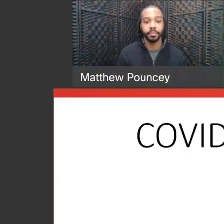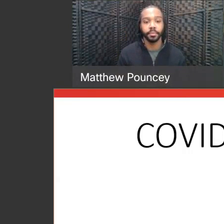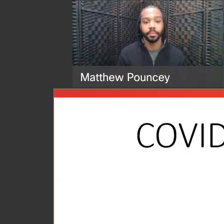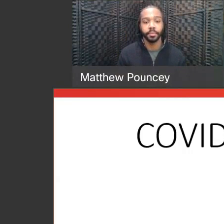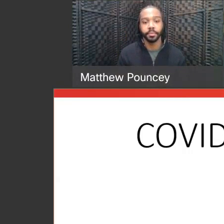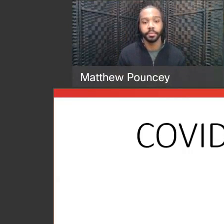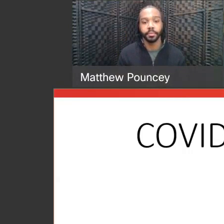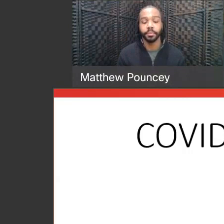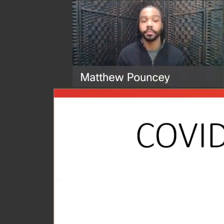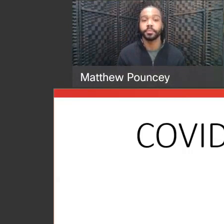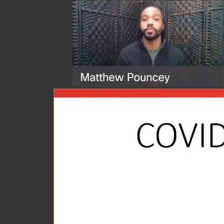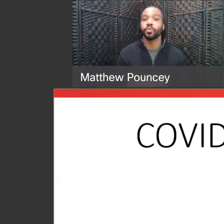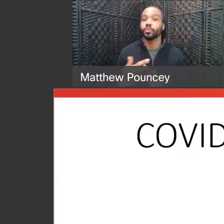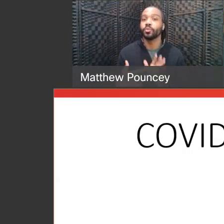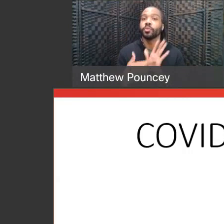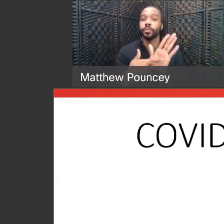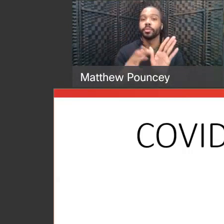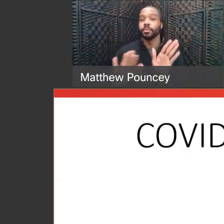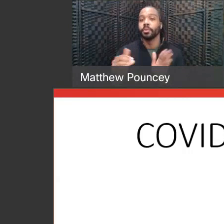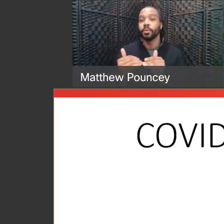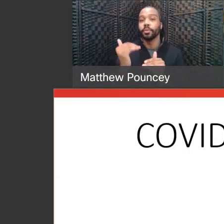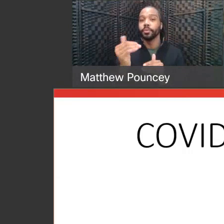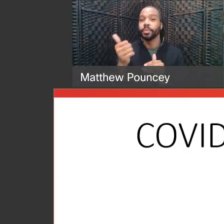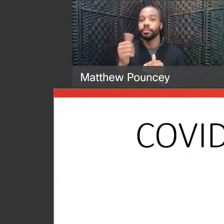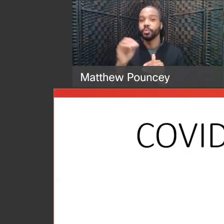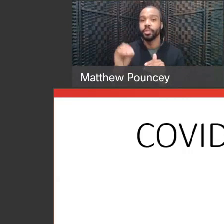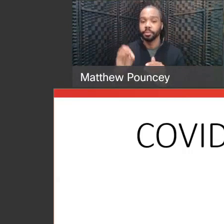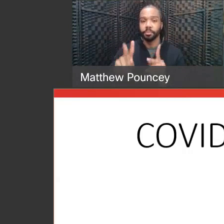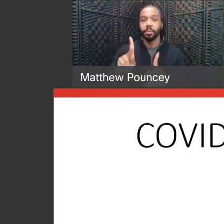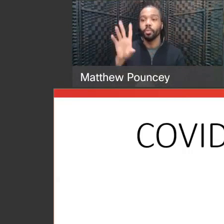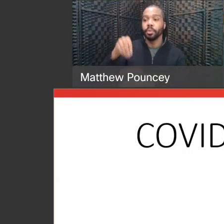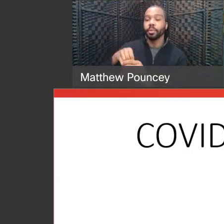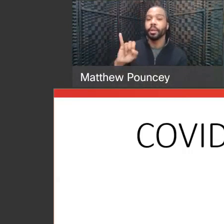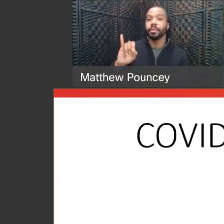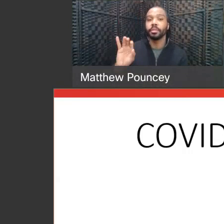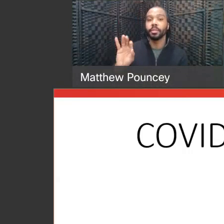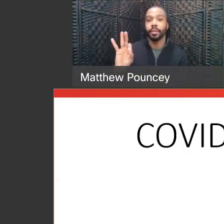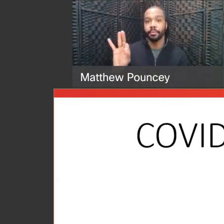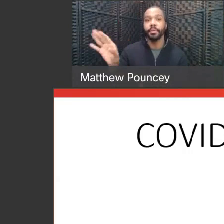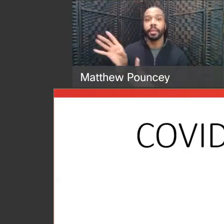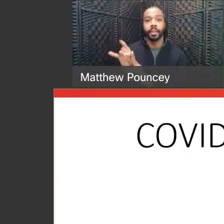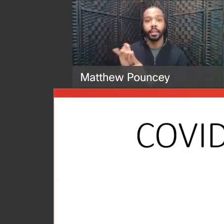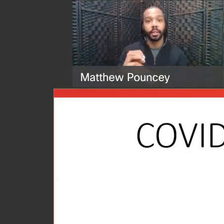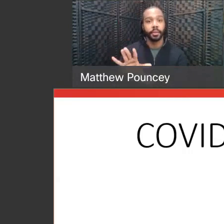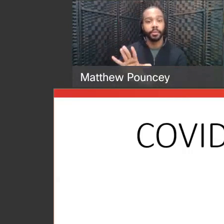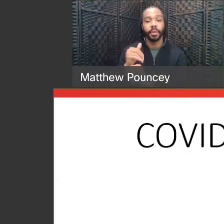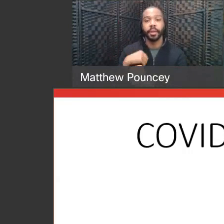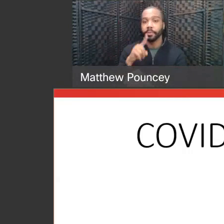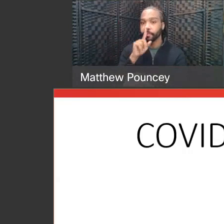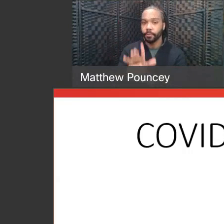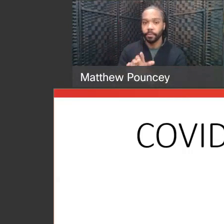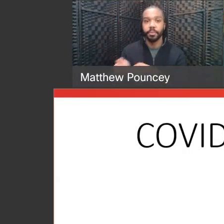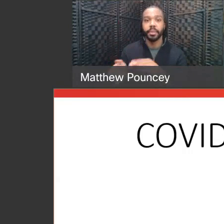Which reflects a little over 10% of people in ICFs who contracted COVID and actually have a confirmed COVID